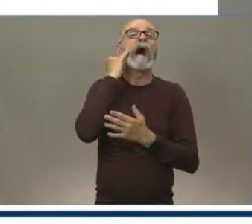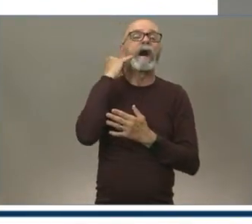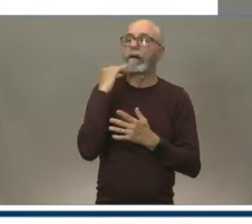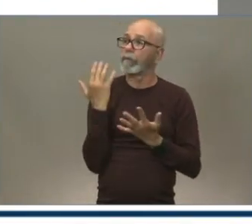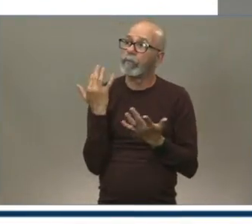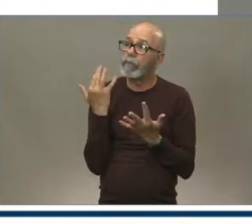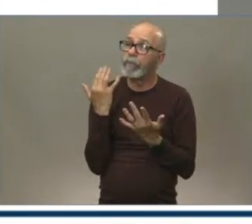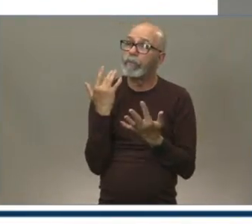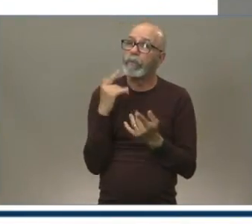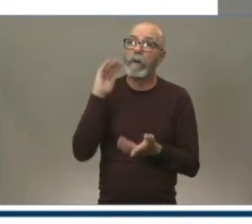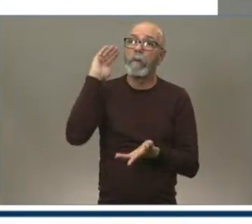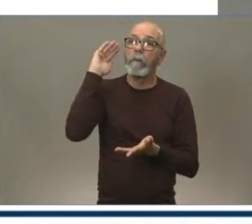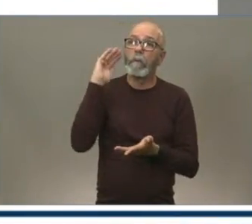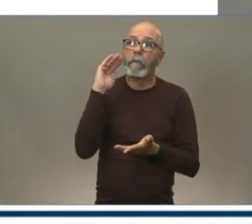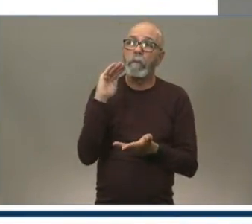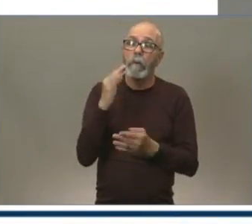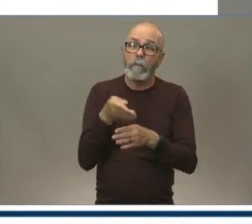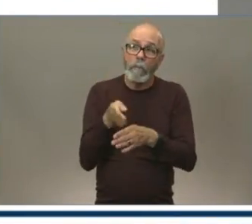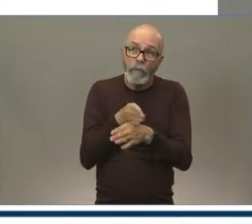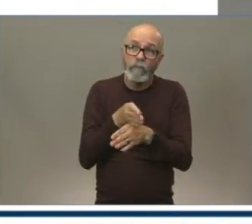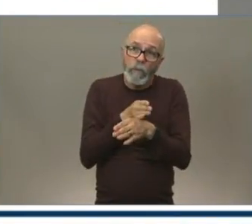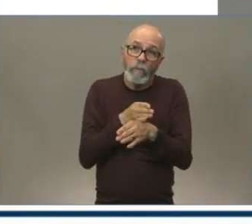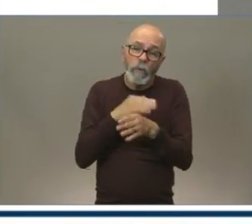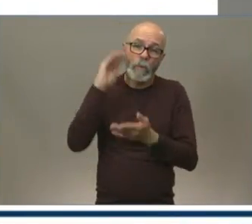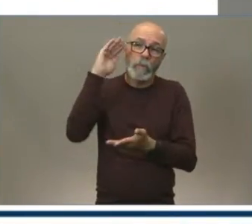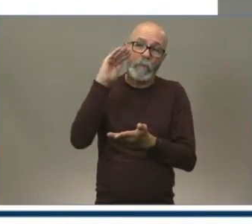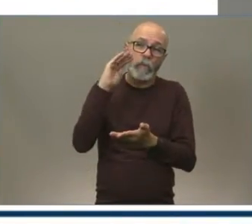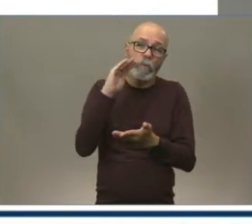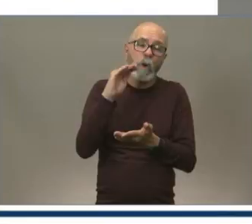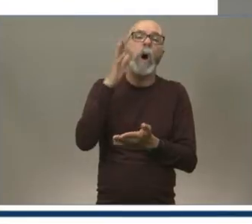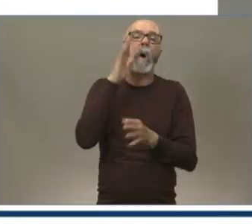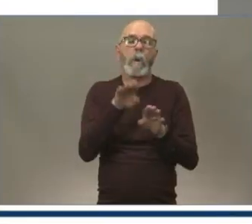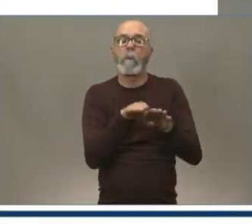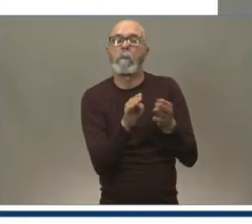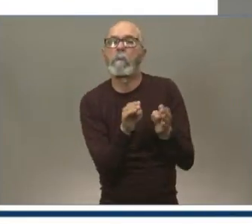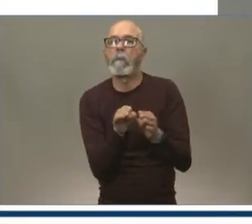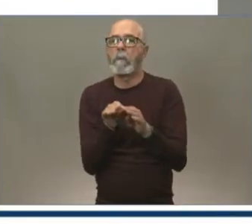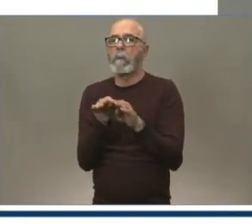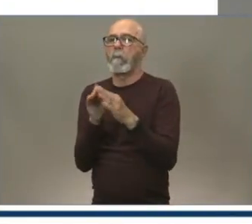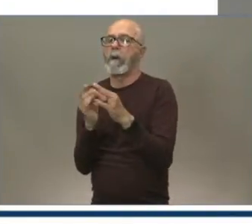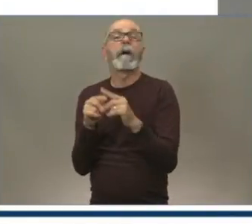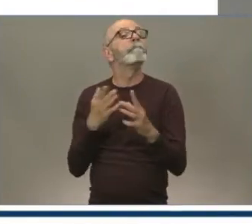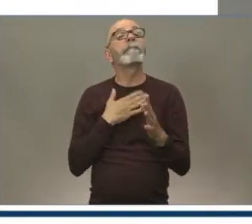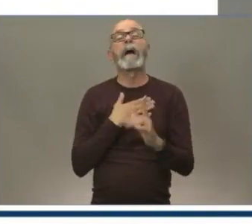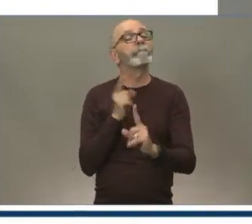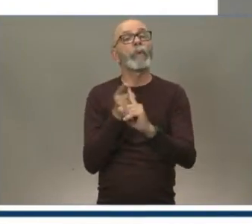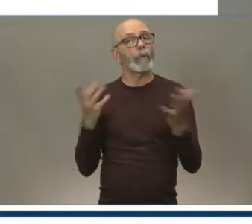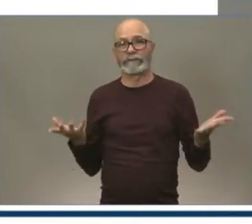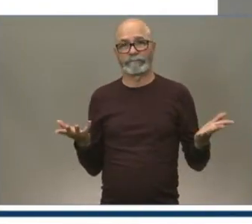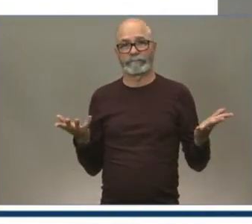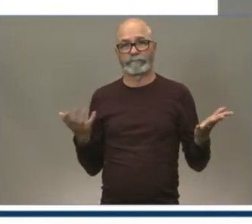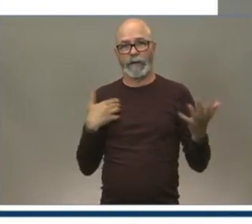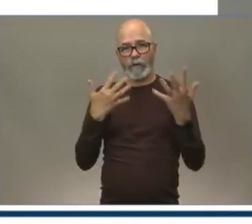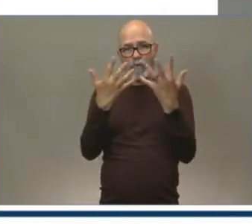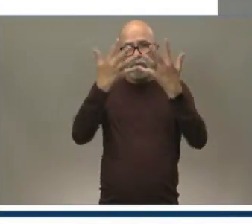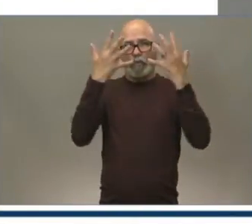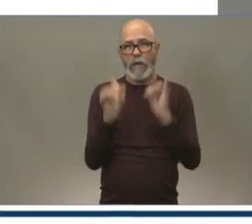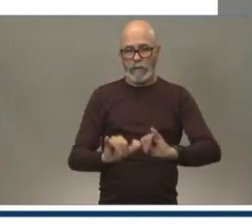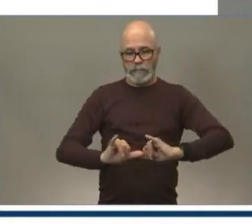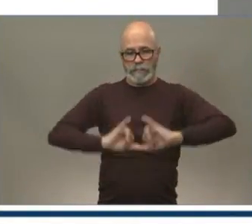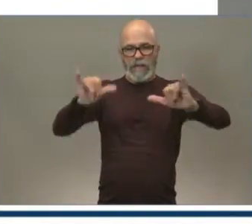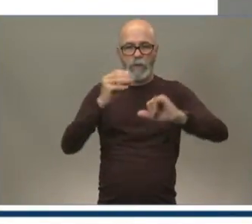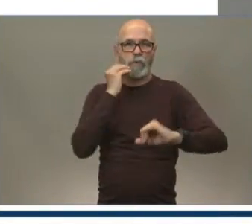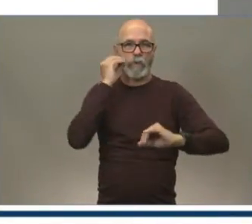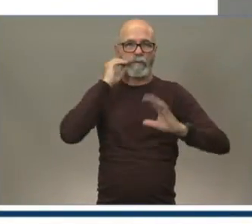earlier. The intent of these restrictions is to keep people home as much as possible. As before when we've done